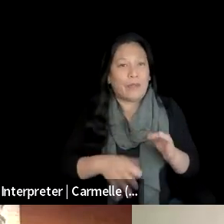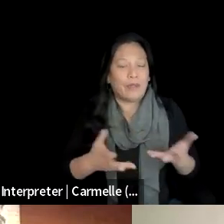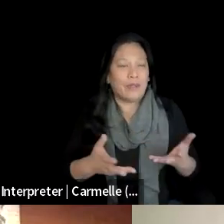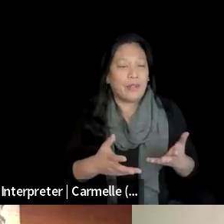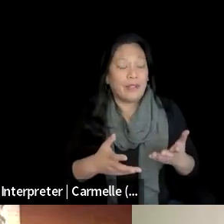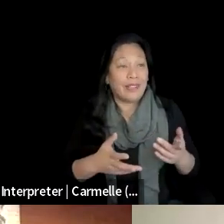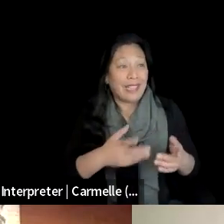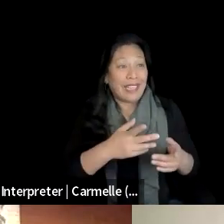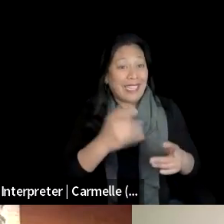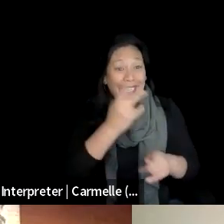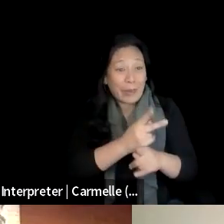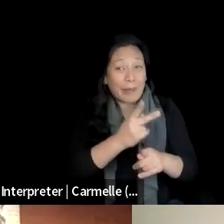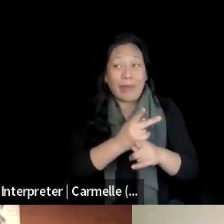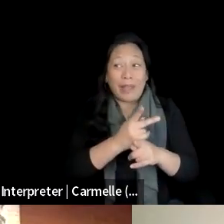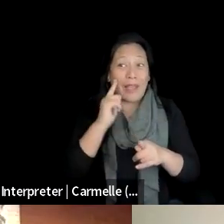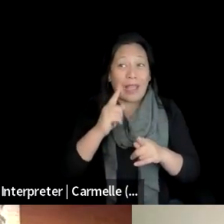worth